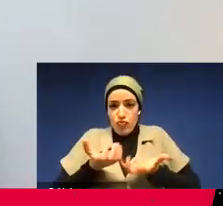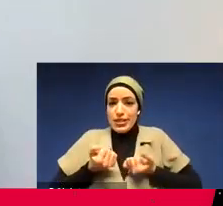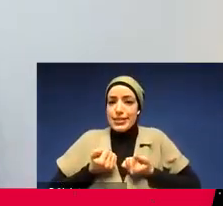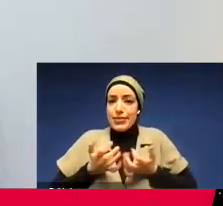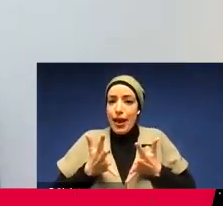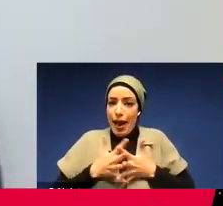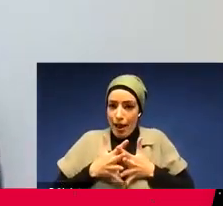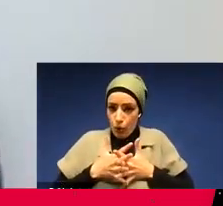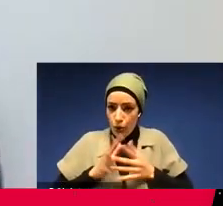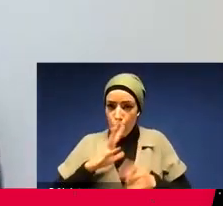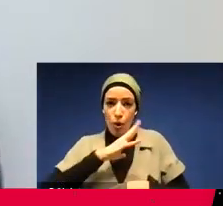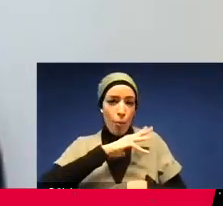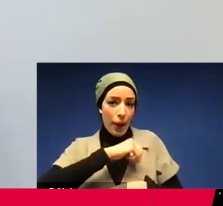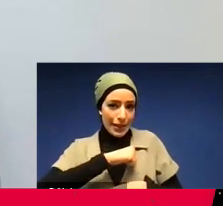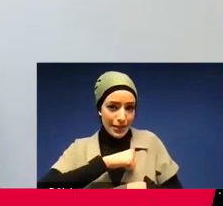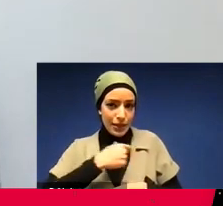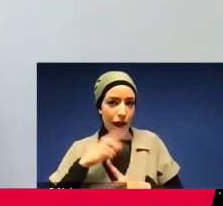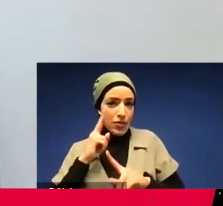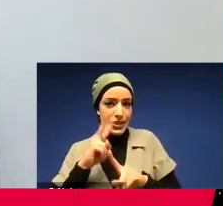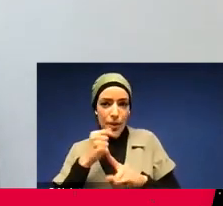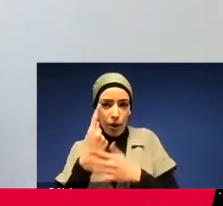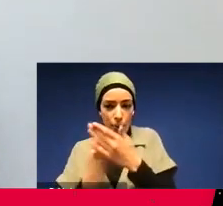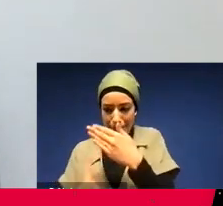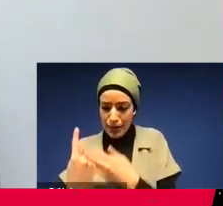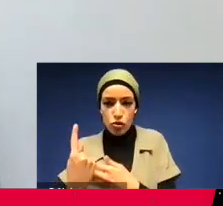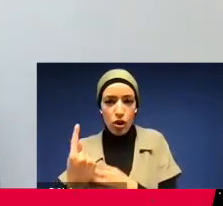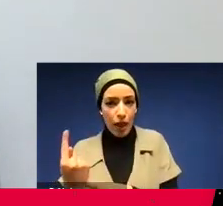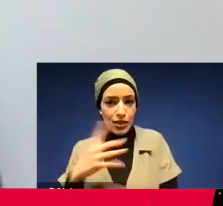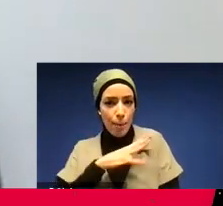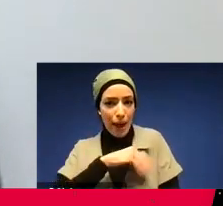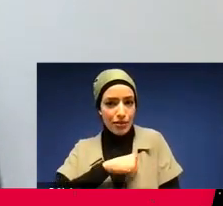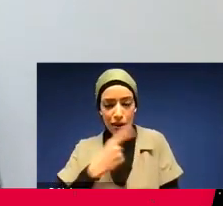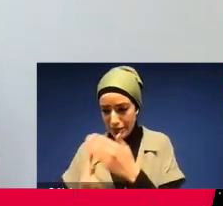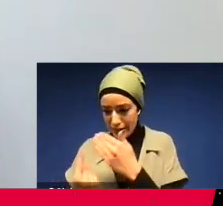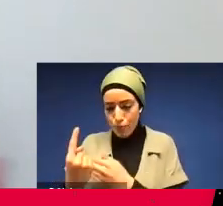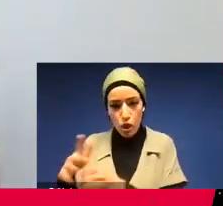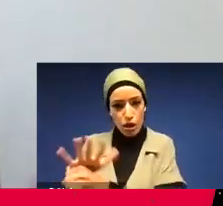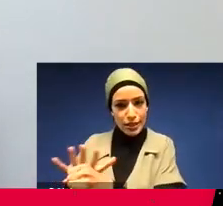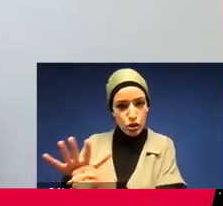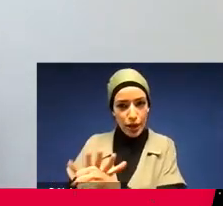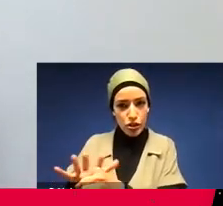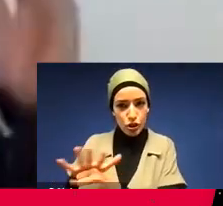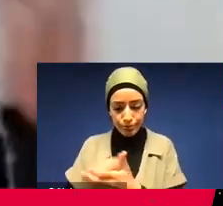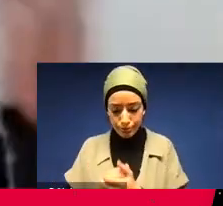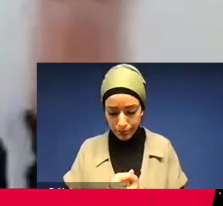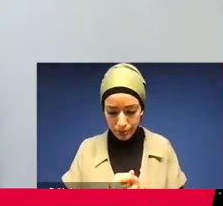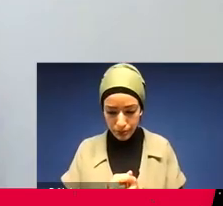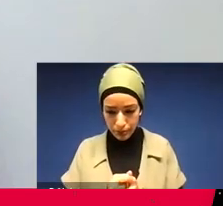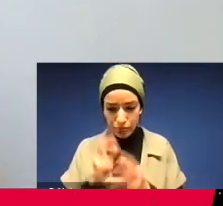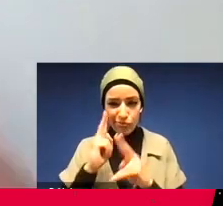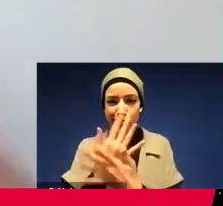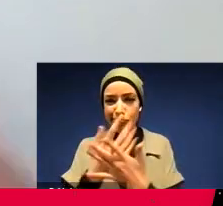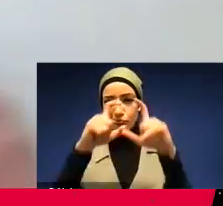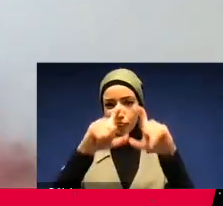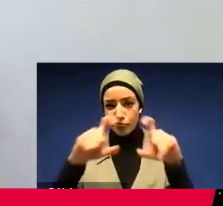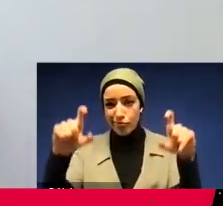seen that become an exceptionalization of Palestine, right? You've seen in many places the slogan that it